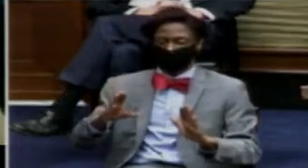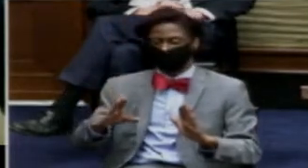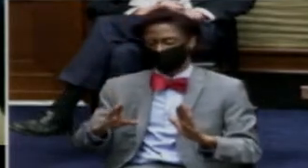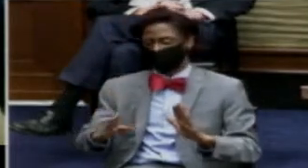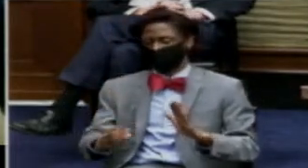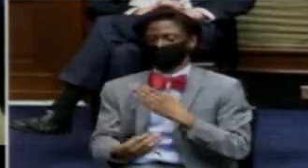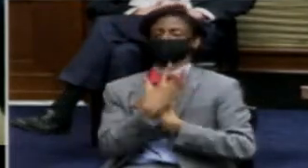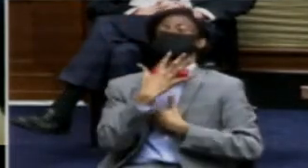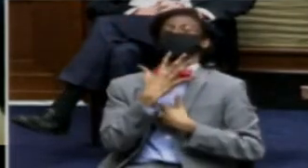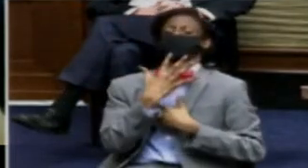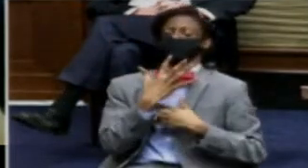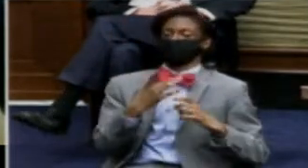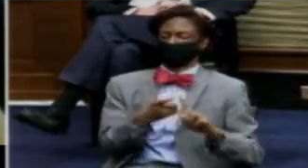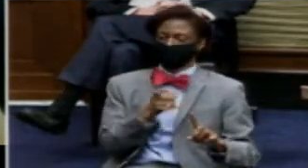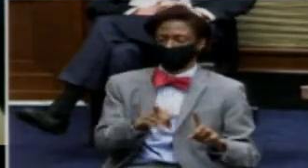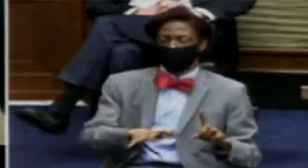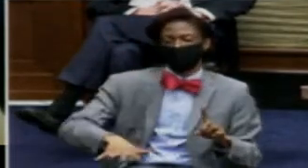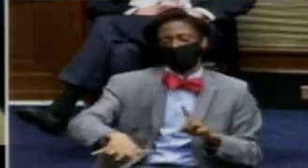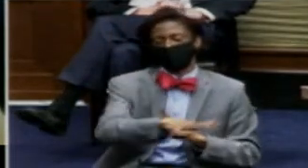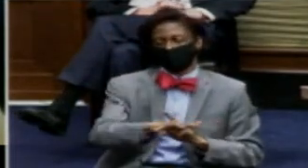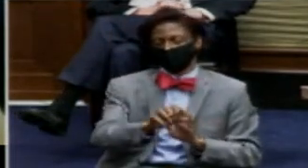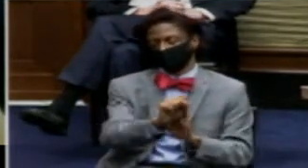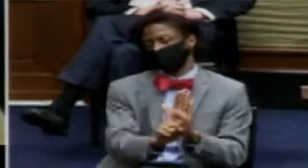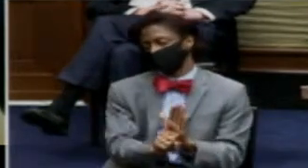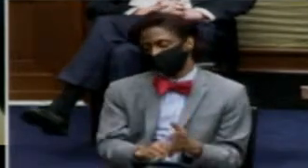undue influence by the host state.